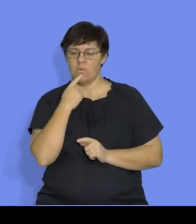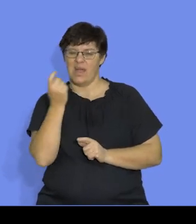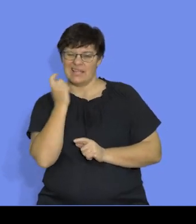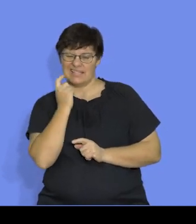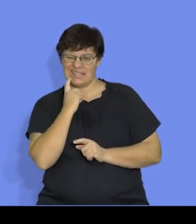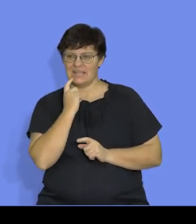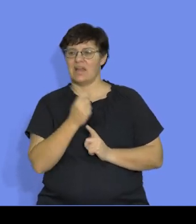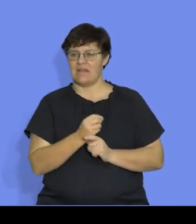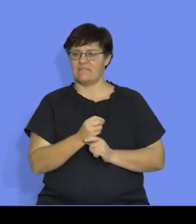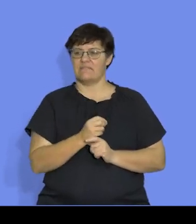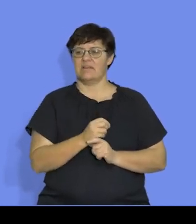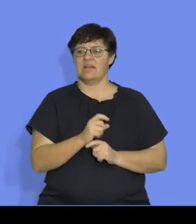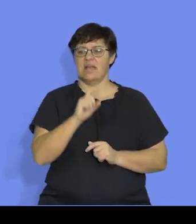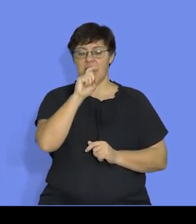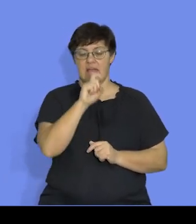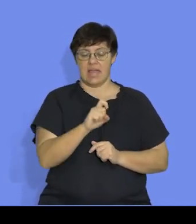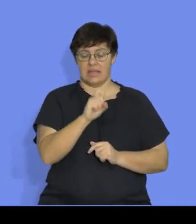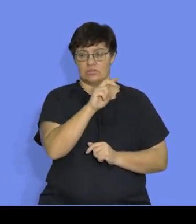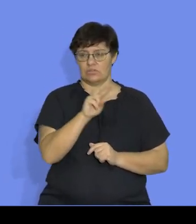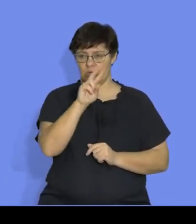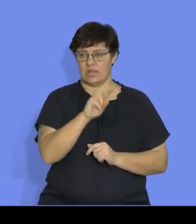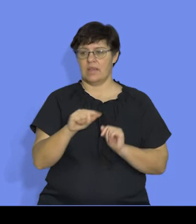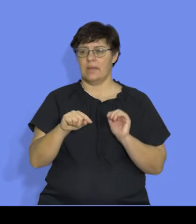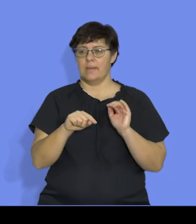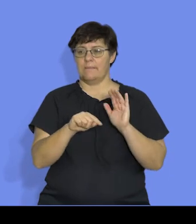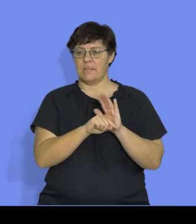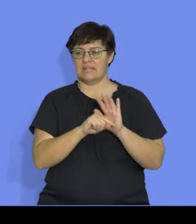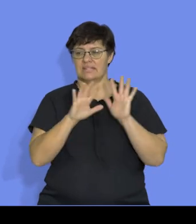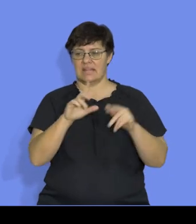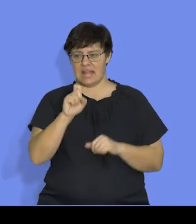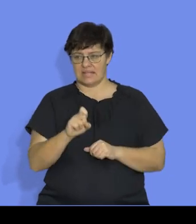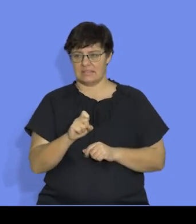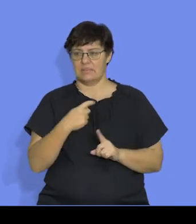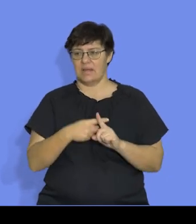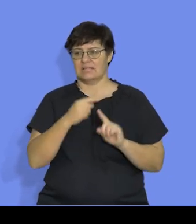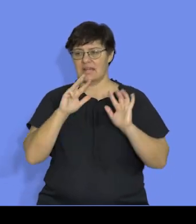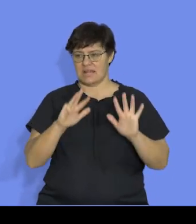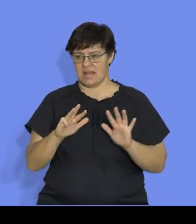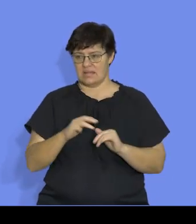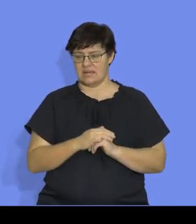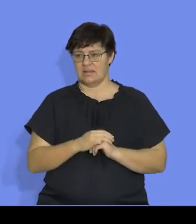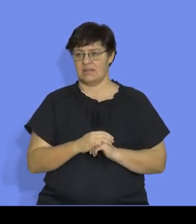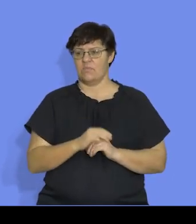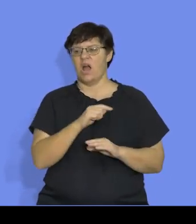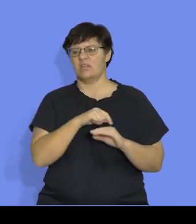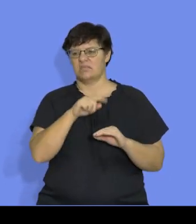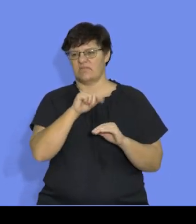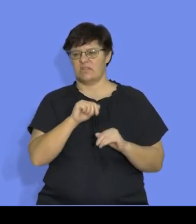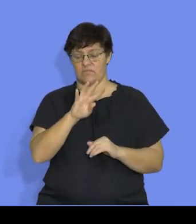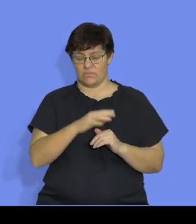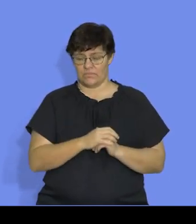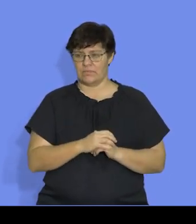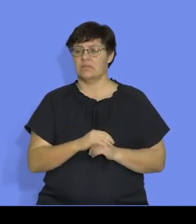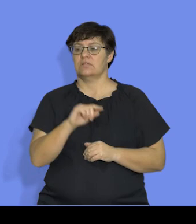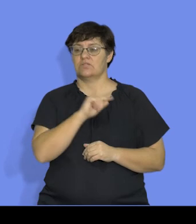so I'm going to have x squared minus 10x plus 9. This trinomial can be factorized to be